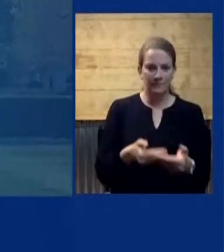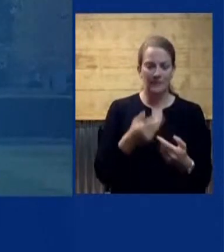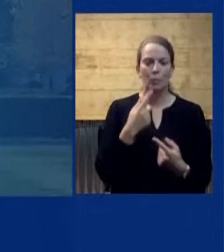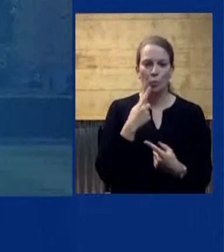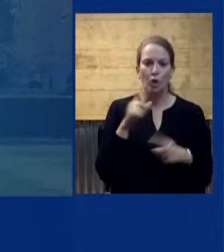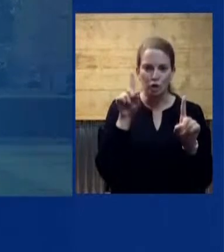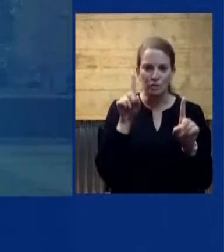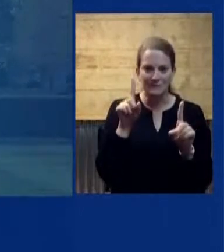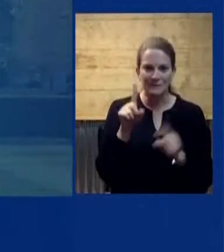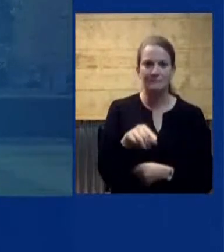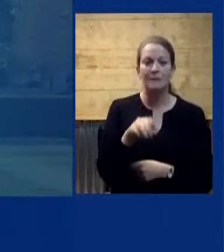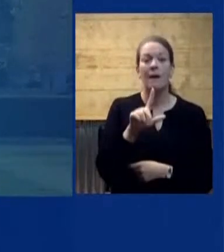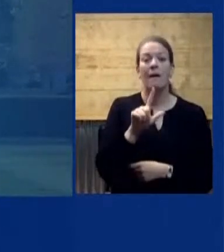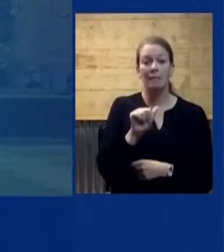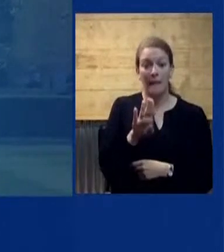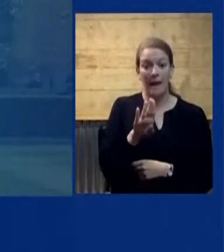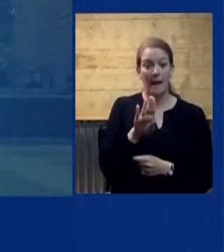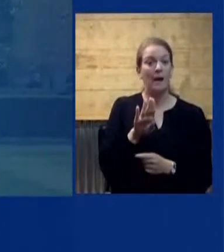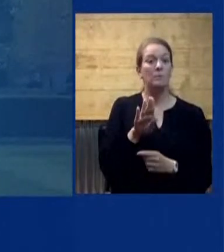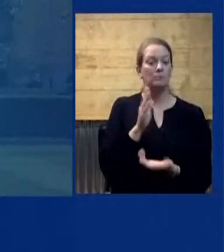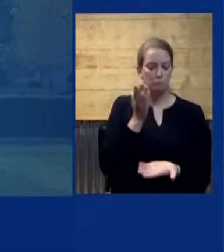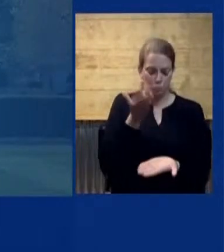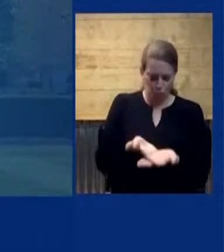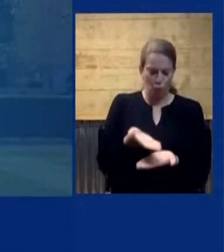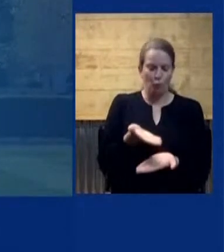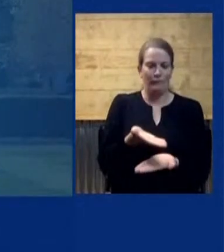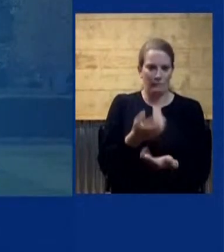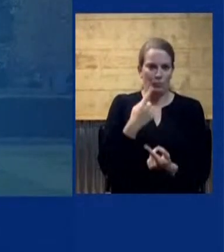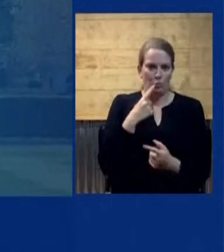York, and you cannot deny the results.